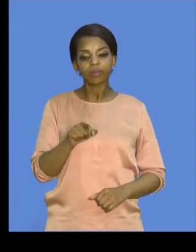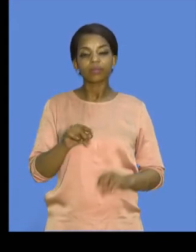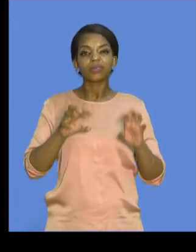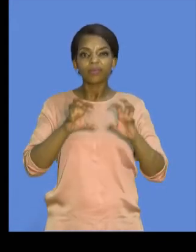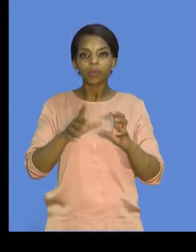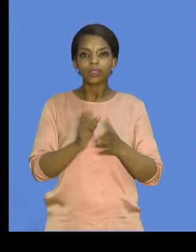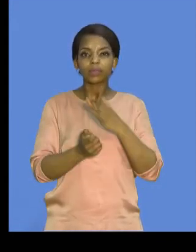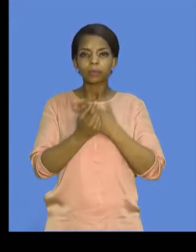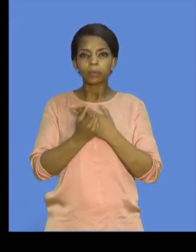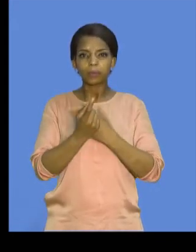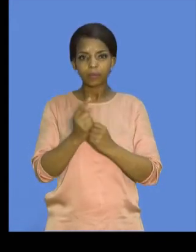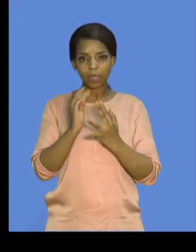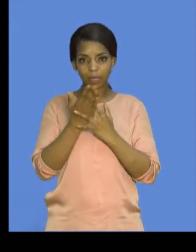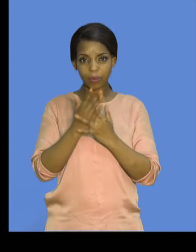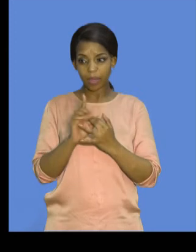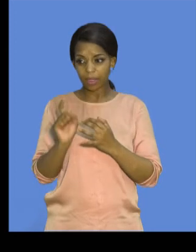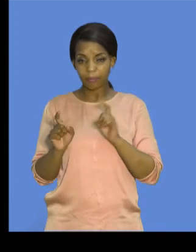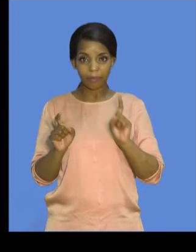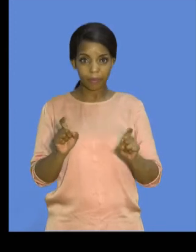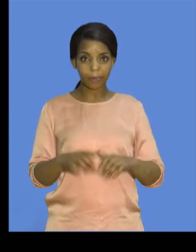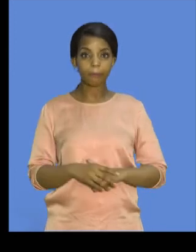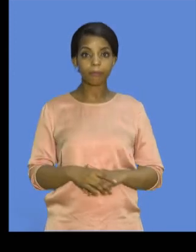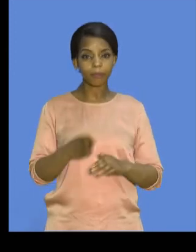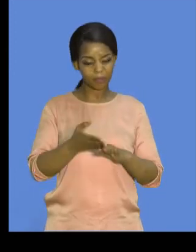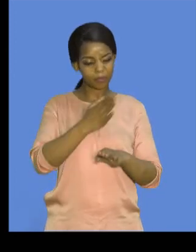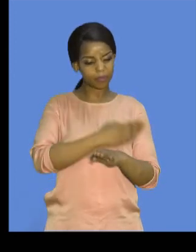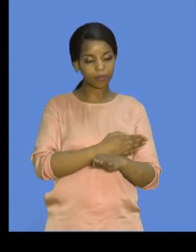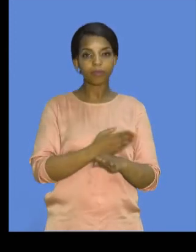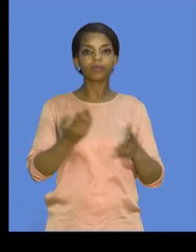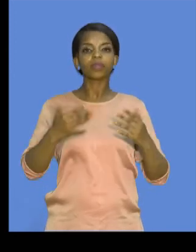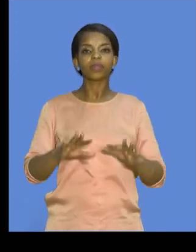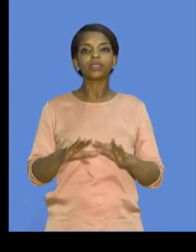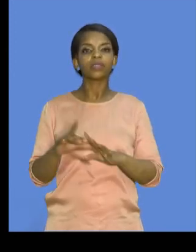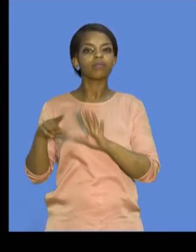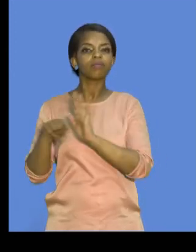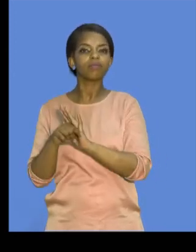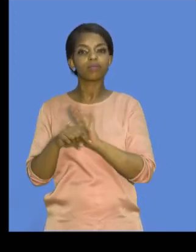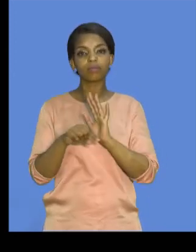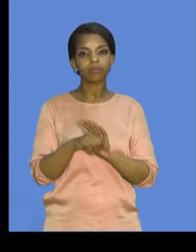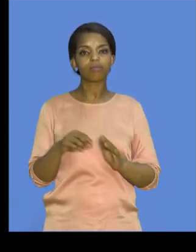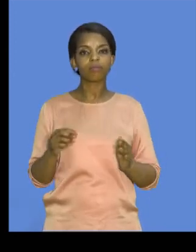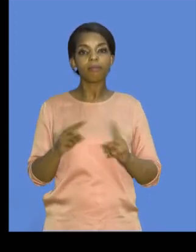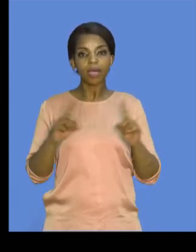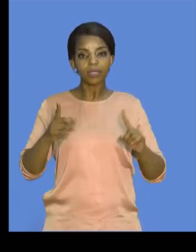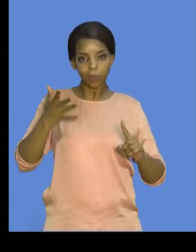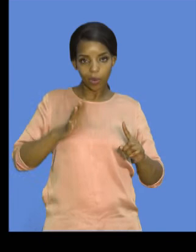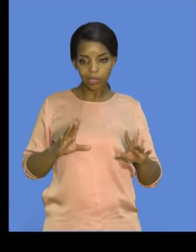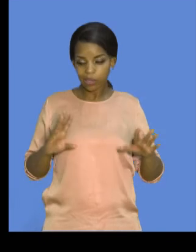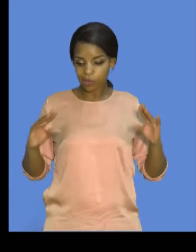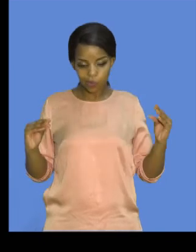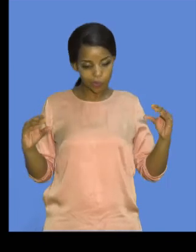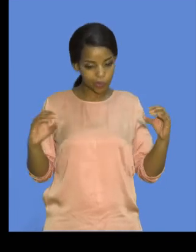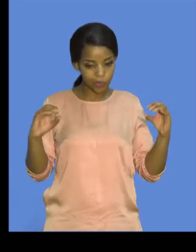them. Initially, they were oppositely charged, then they were attracting each other. While they've got the same amount of